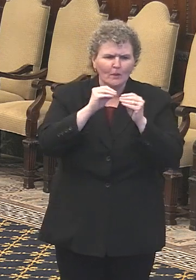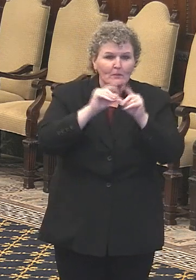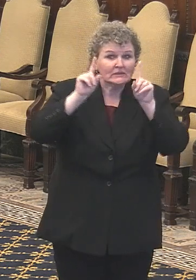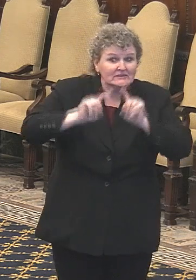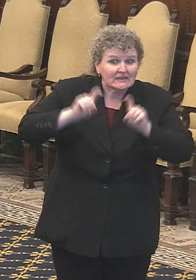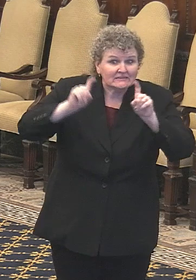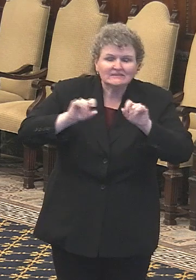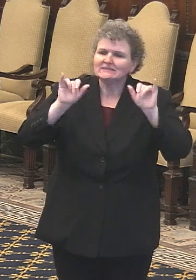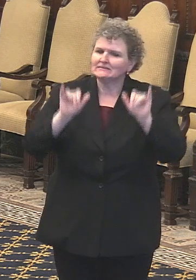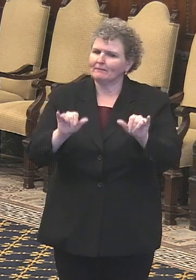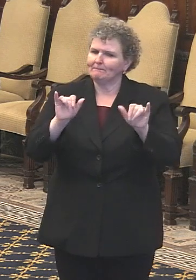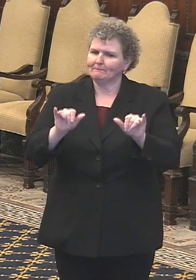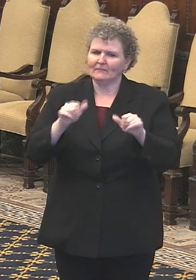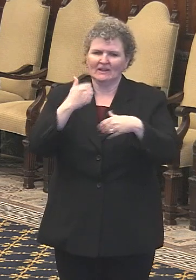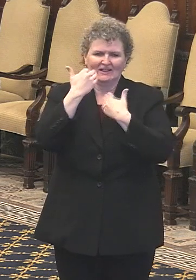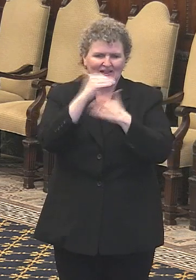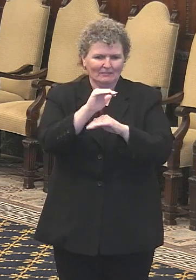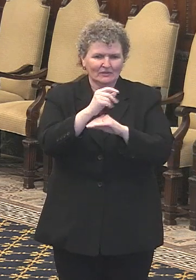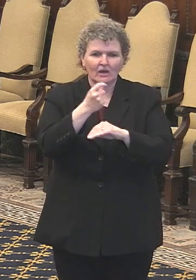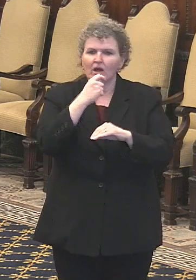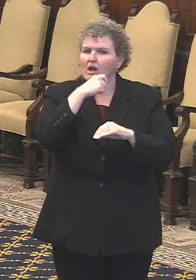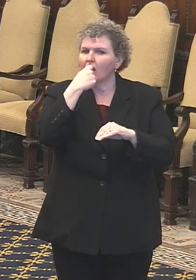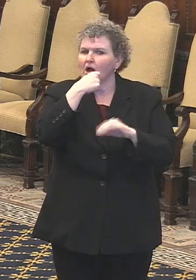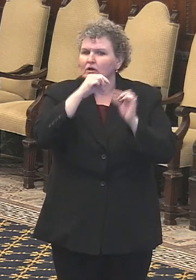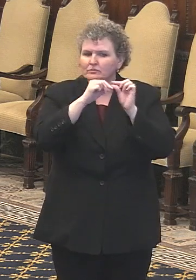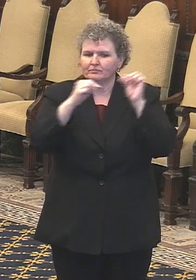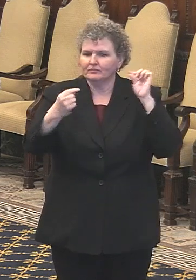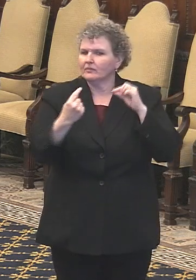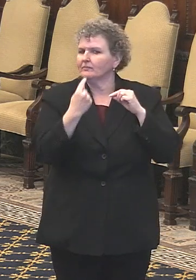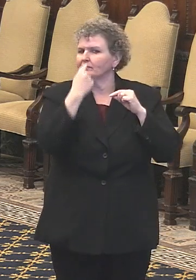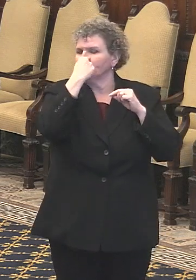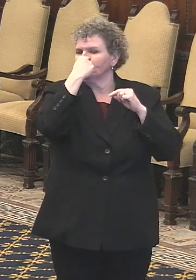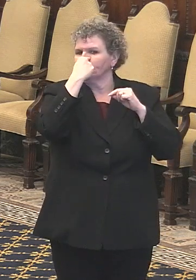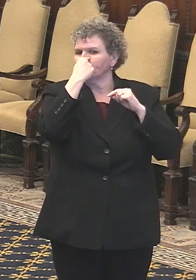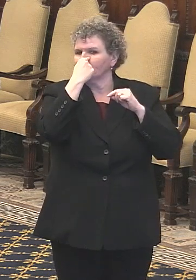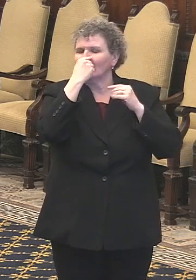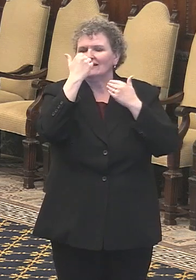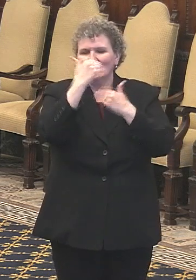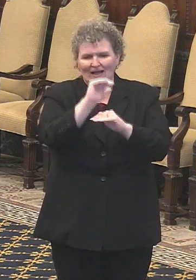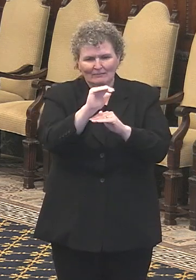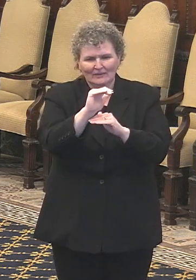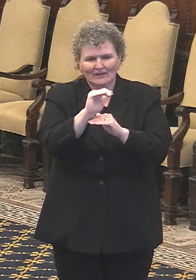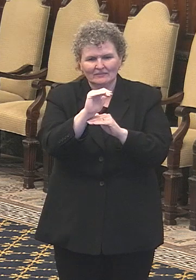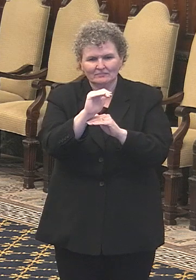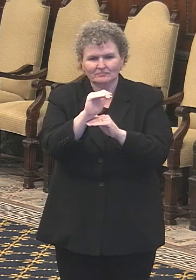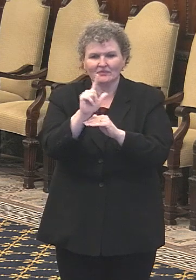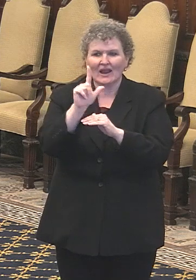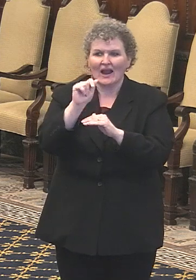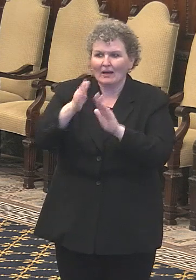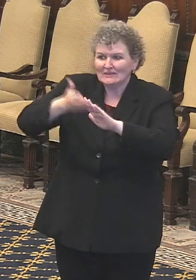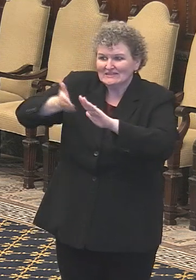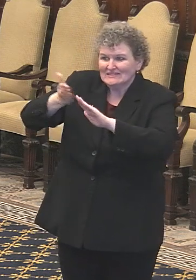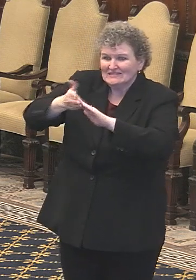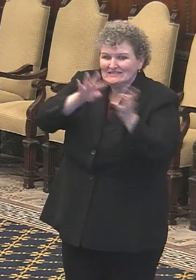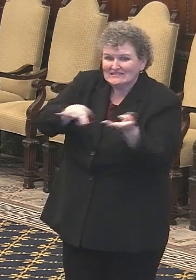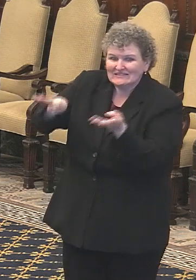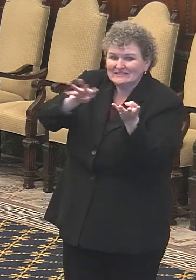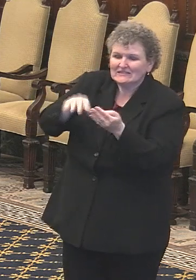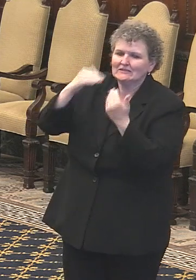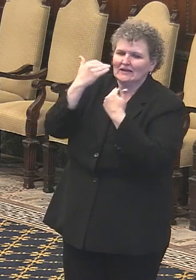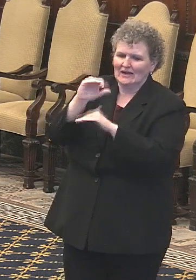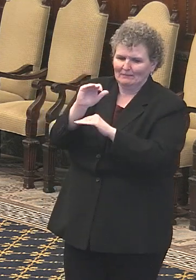still limited by the number of swabs that are available to collect this and the laboratory capacity to run the samples. If you want more information, just go to our